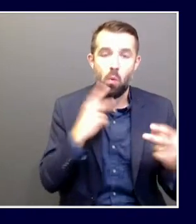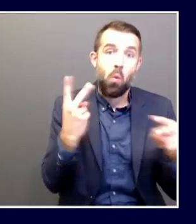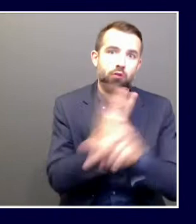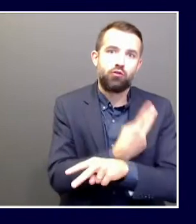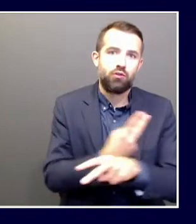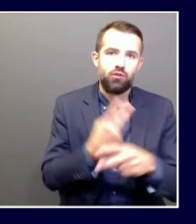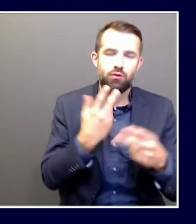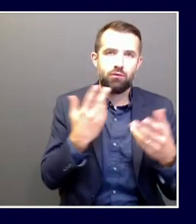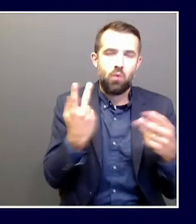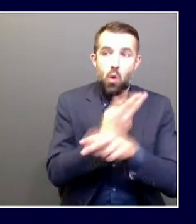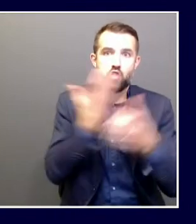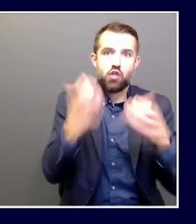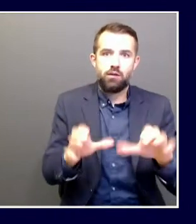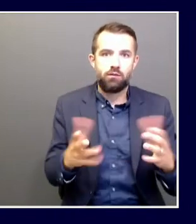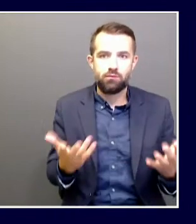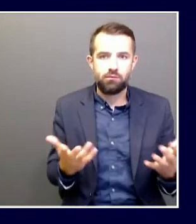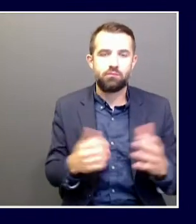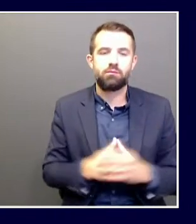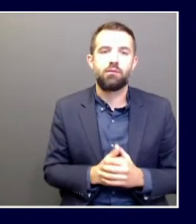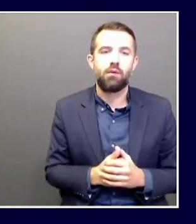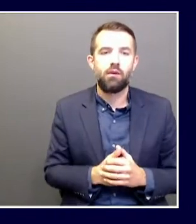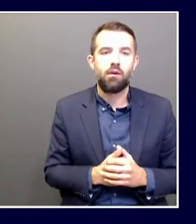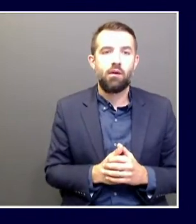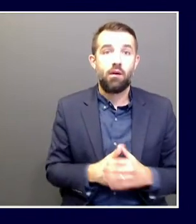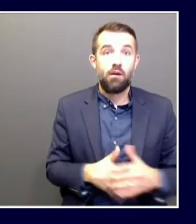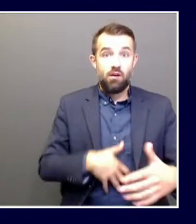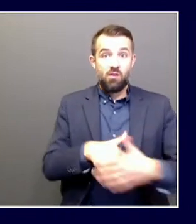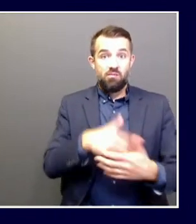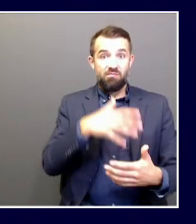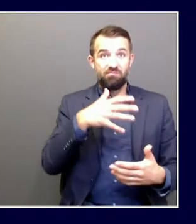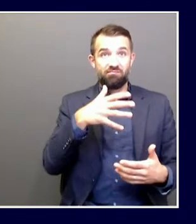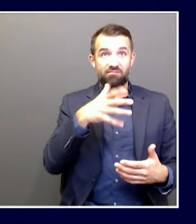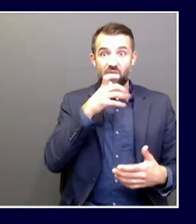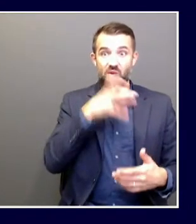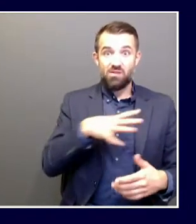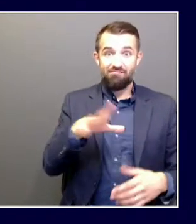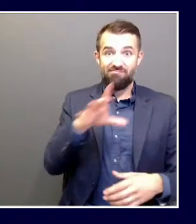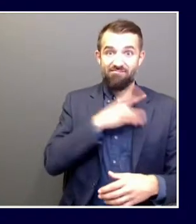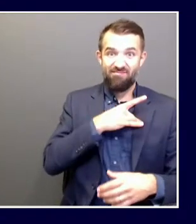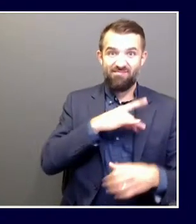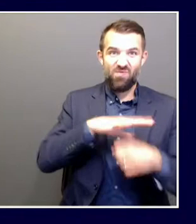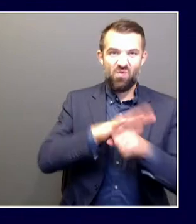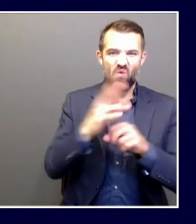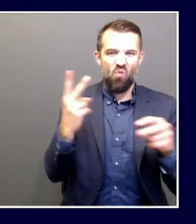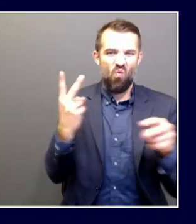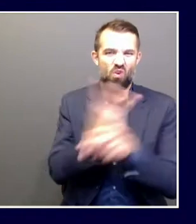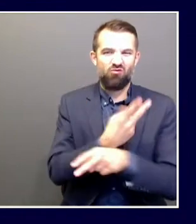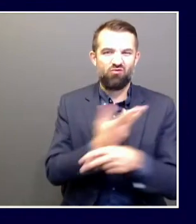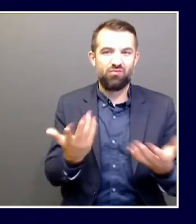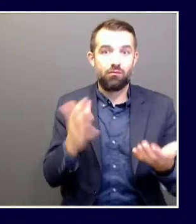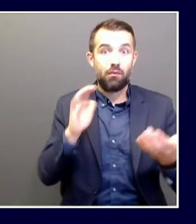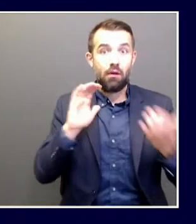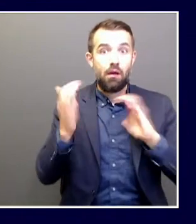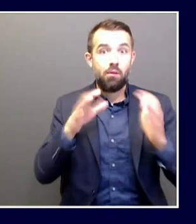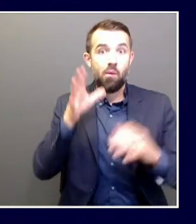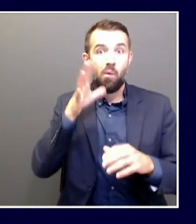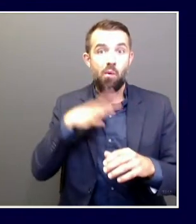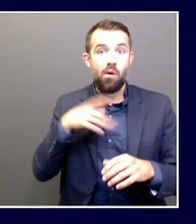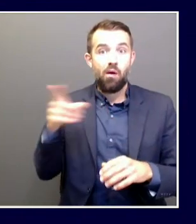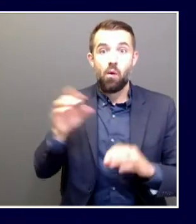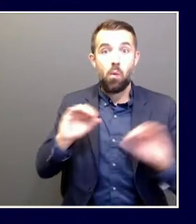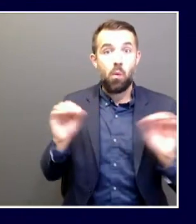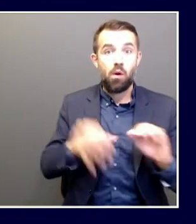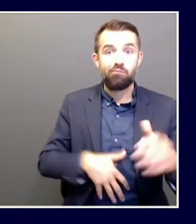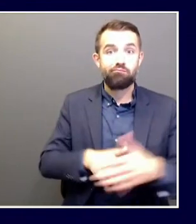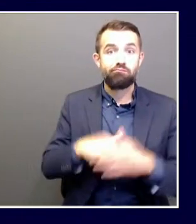play. But pregnant women, when they get COVID, have worse outcomes than non-pregnant counterparts. The third element is,